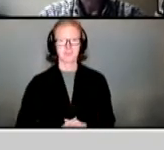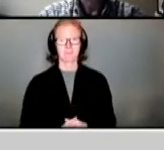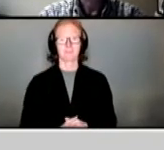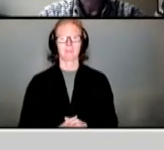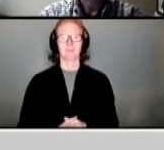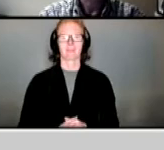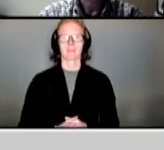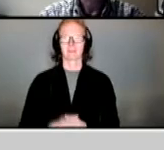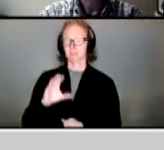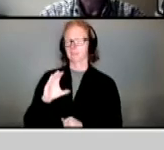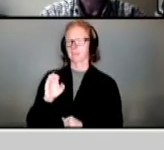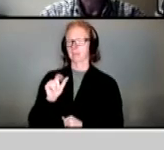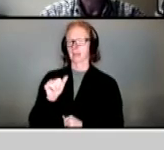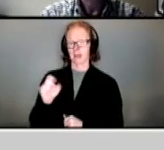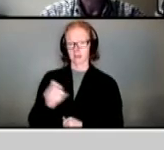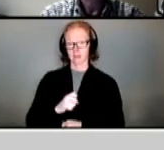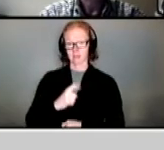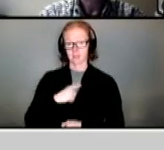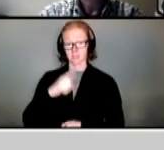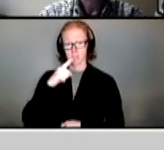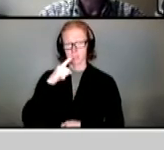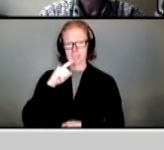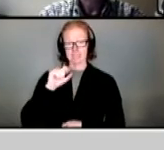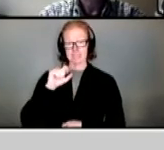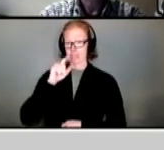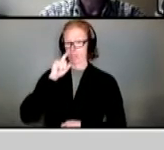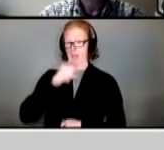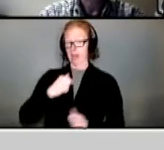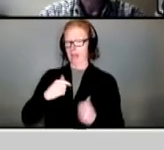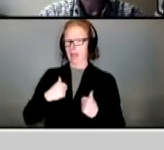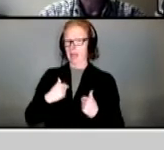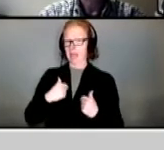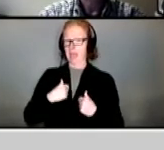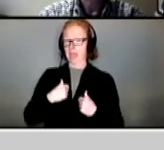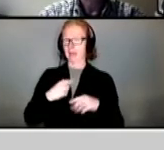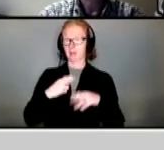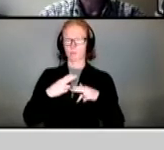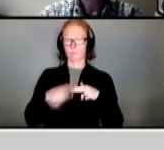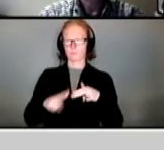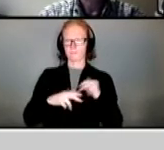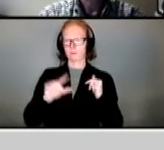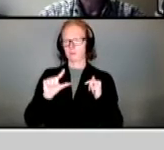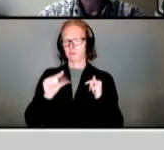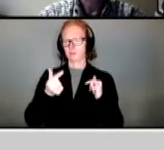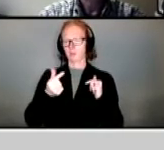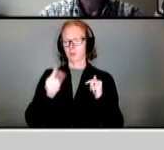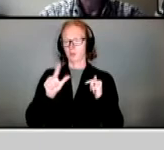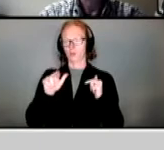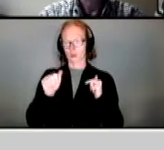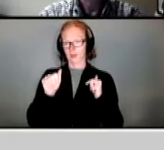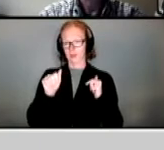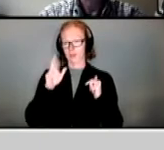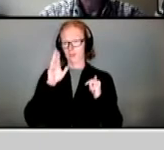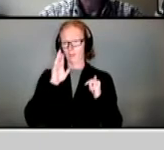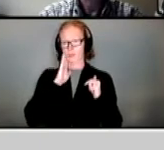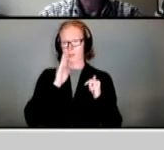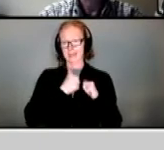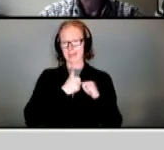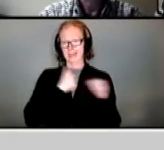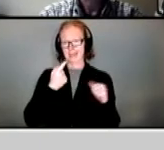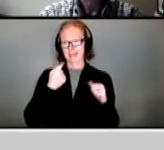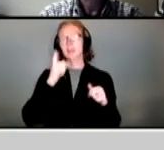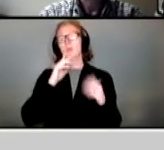Well, if I may briefly, I know, Gloria, you might be at a little bit of a disadvantage since you are one of our